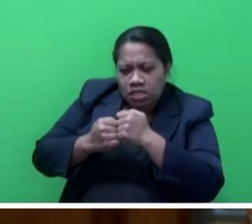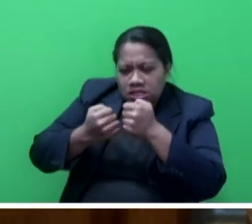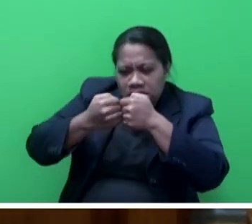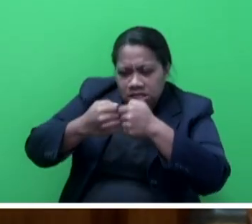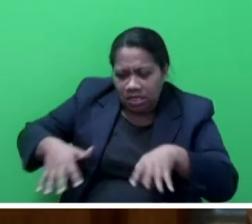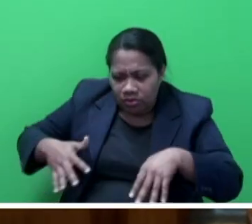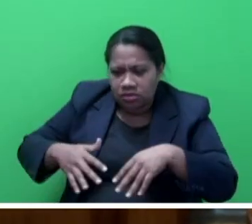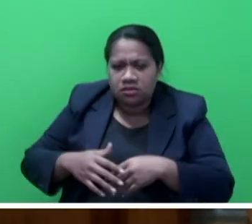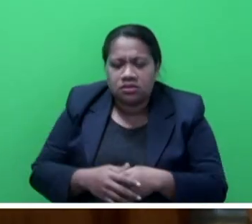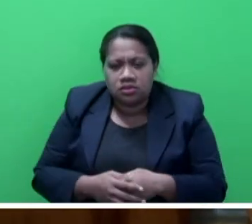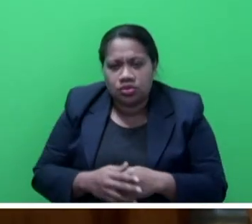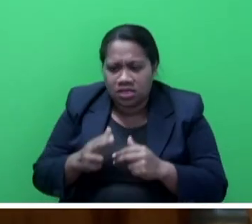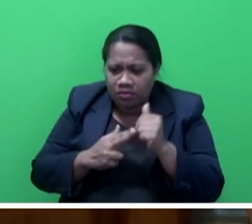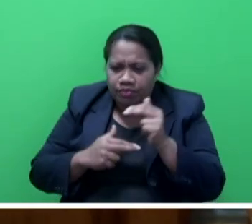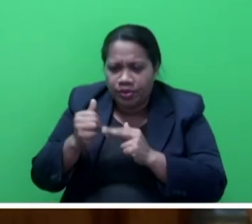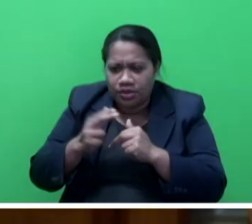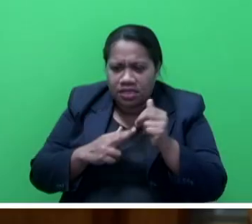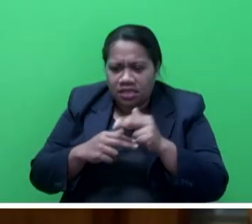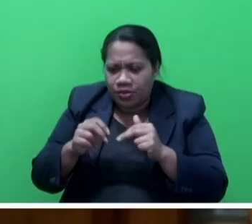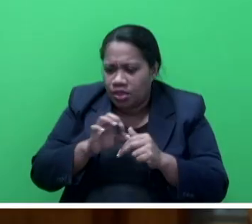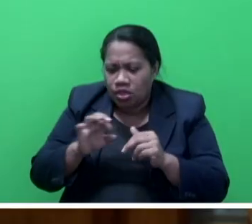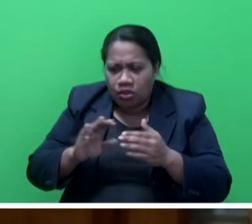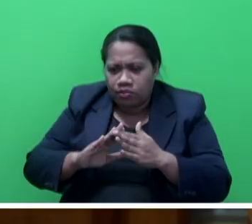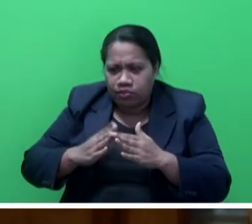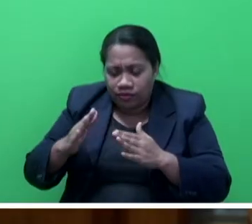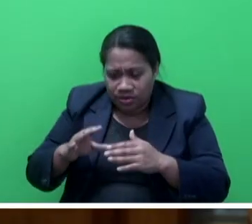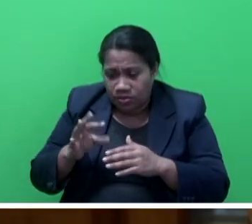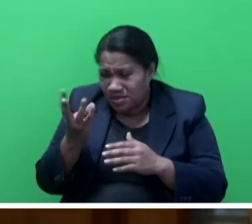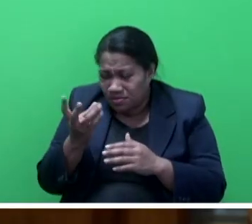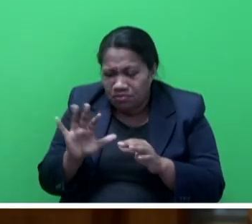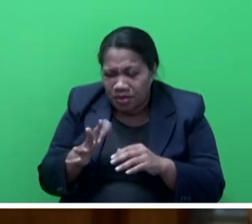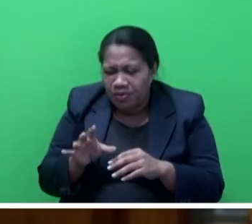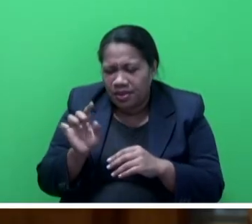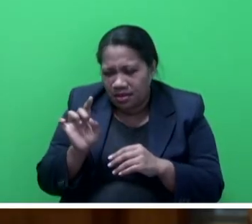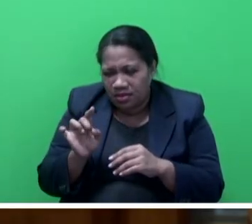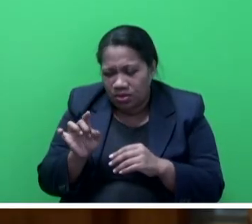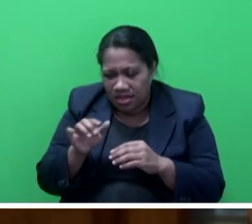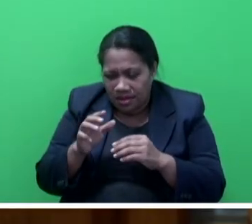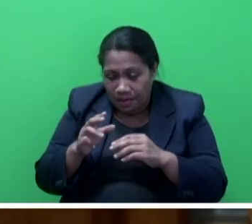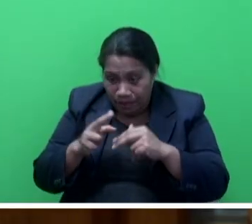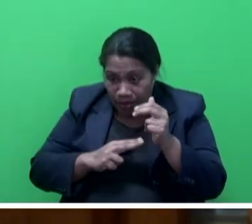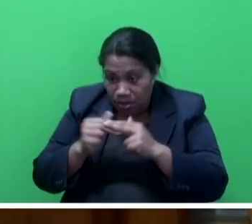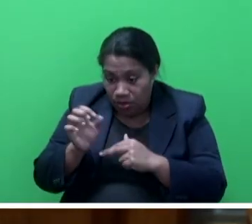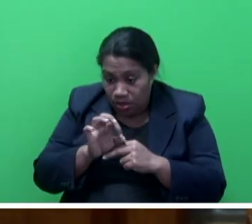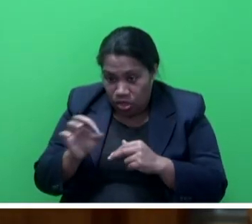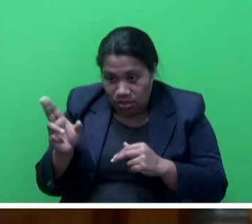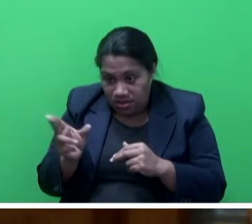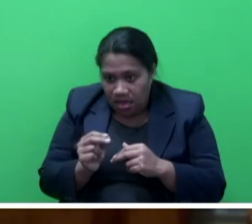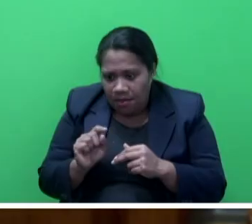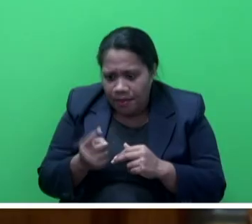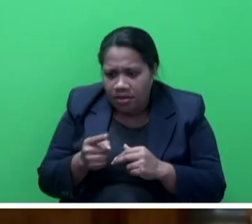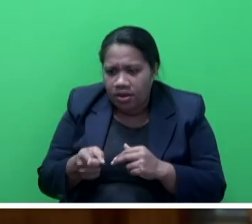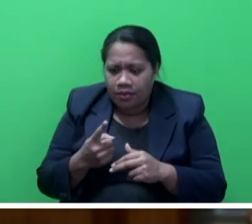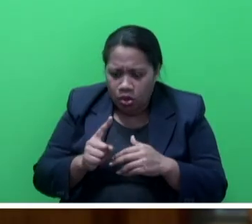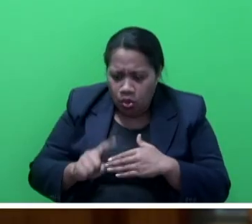blown away. We might have a lot of buildings where damage is not done during one cyclone, but these buildings have been continuously hit